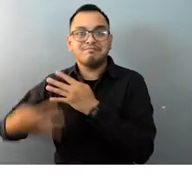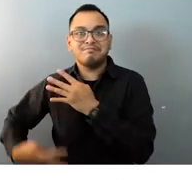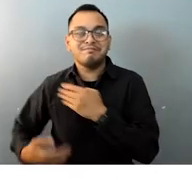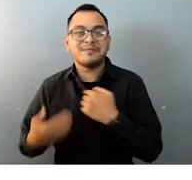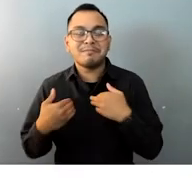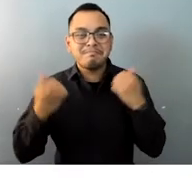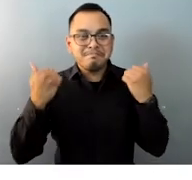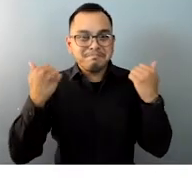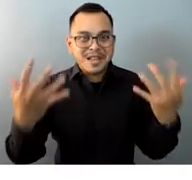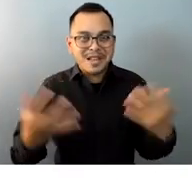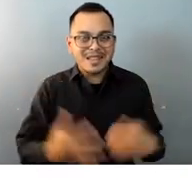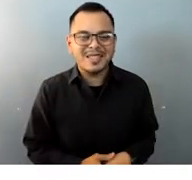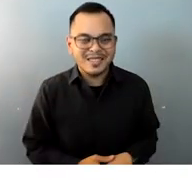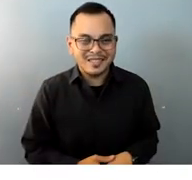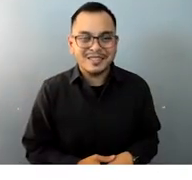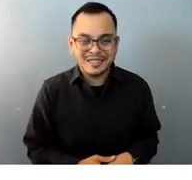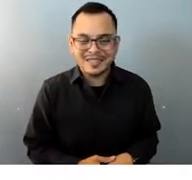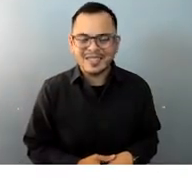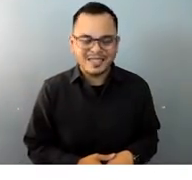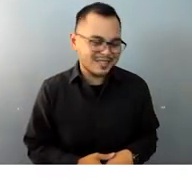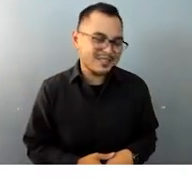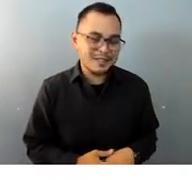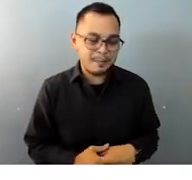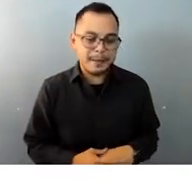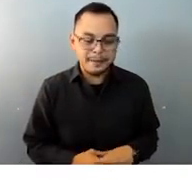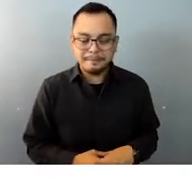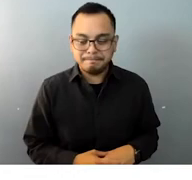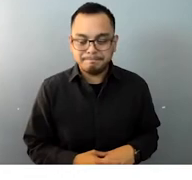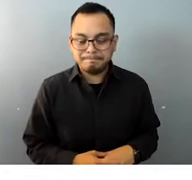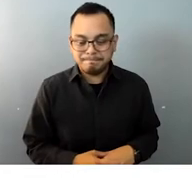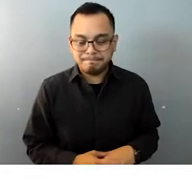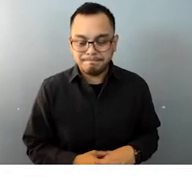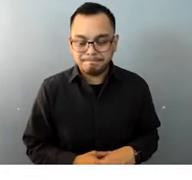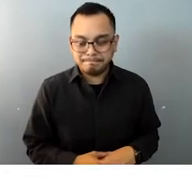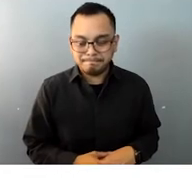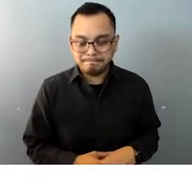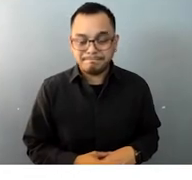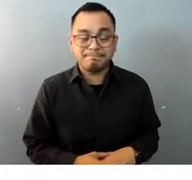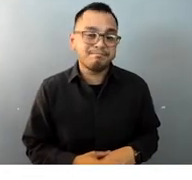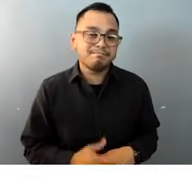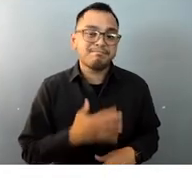I can't think of just one. I have so many. I know. I have so many. I love that. I have so many.